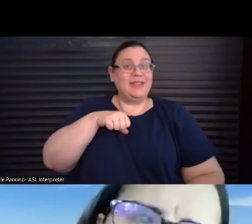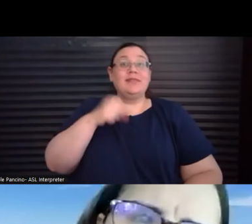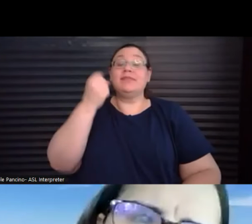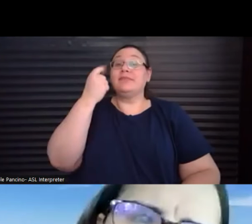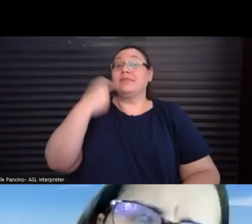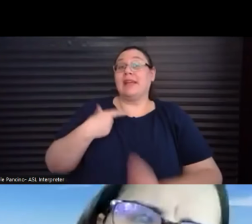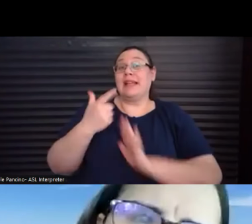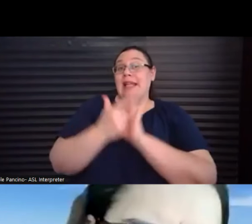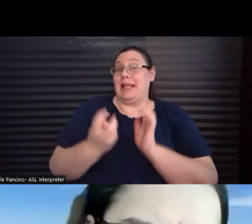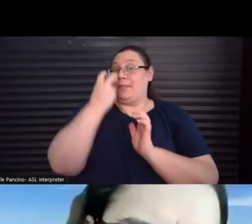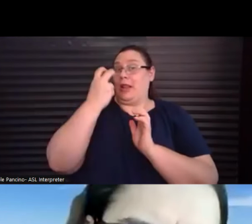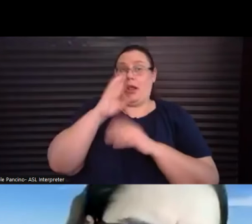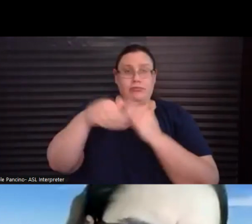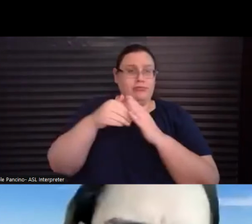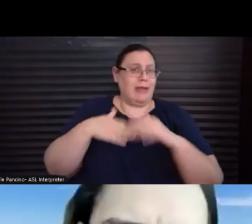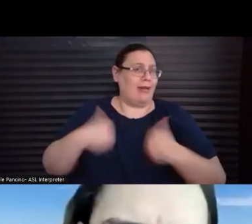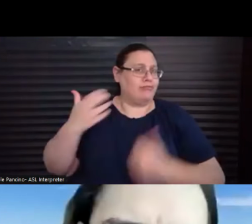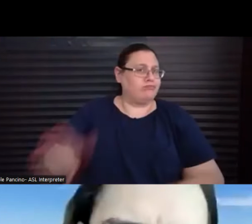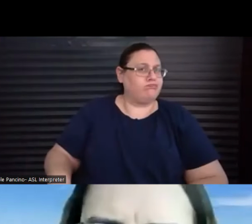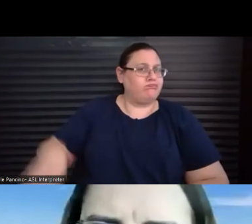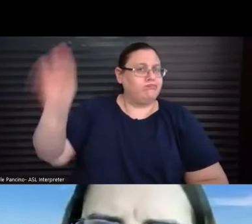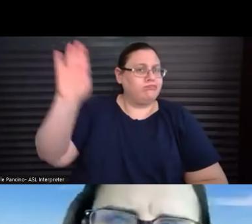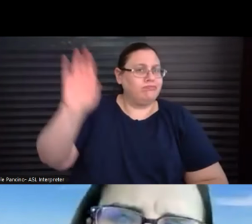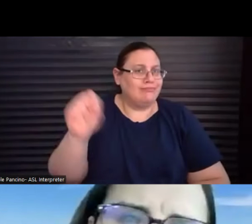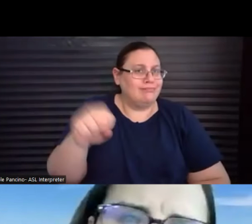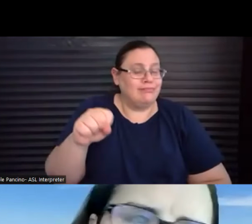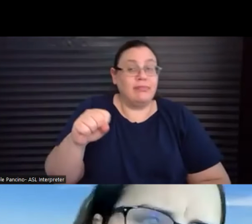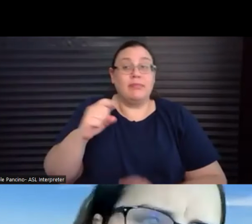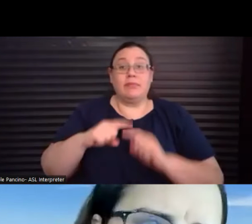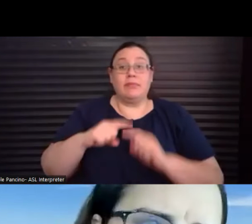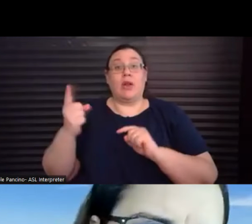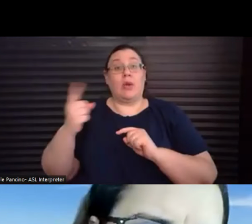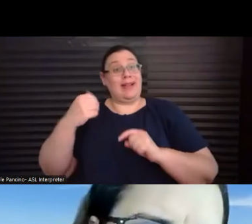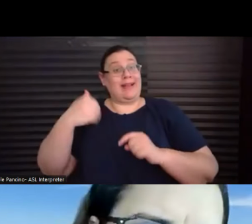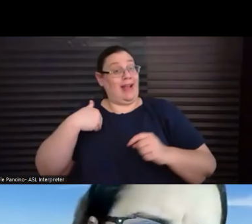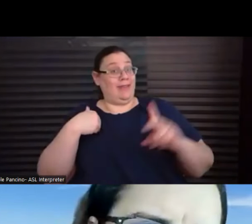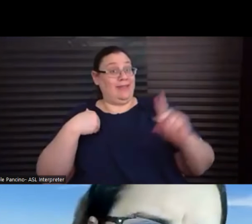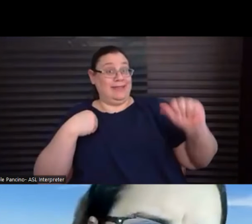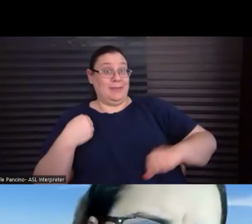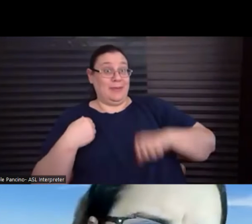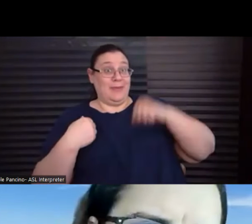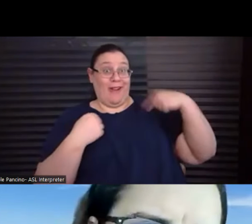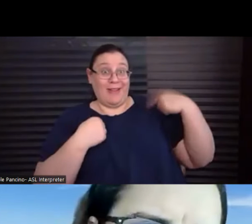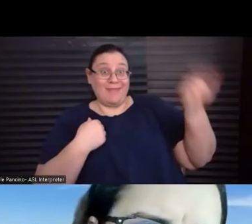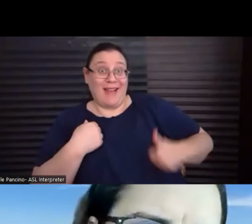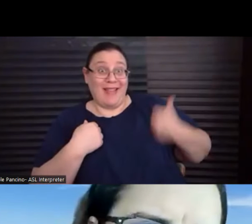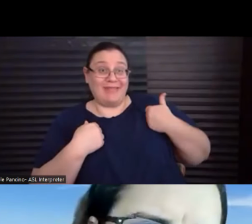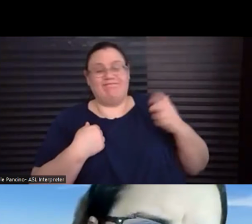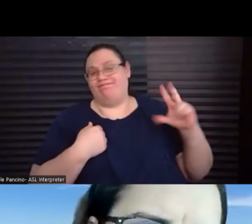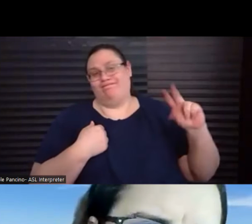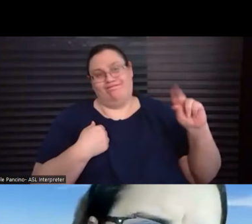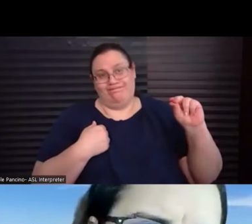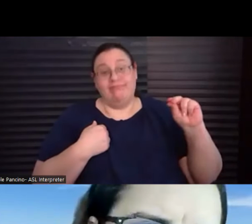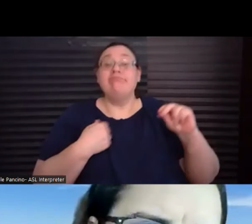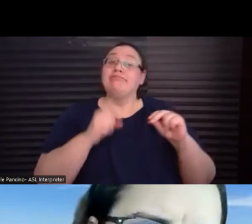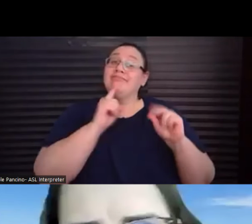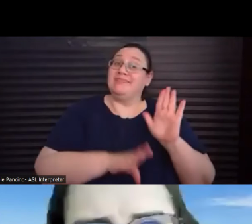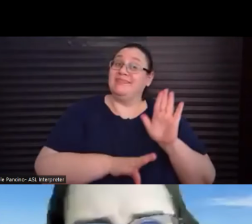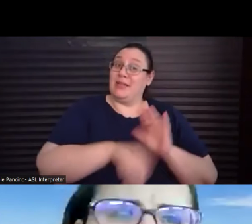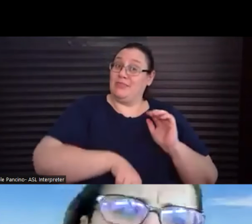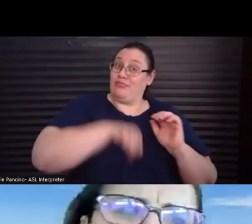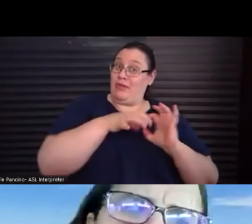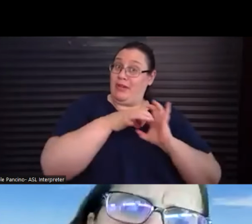my entire life, I did not always have disability pride. I only came to have pride in my disability